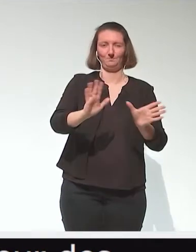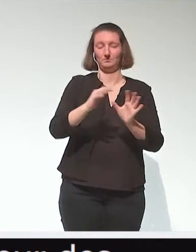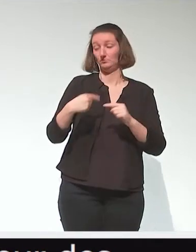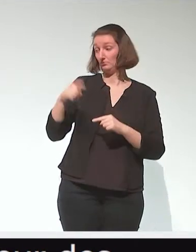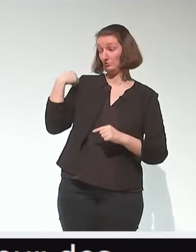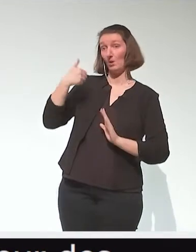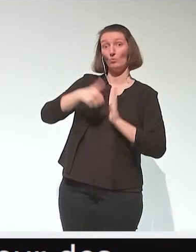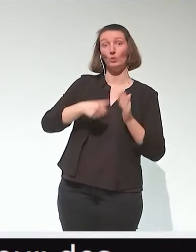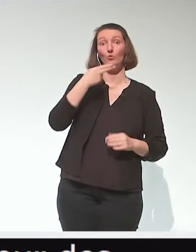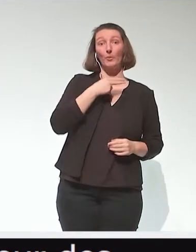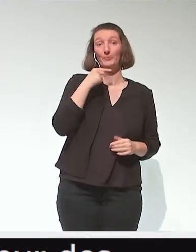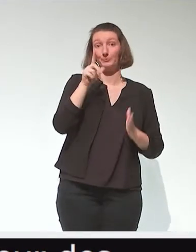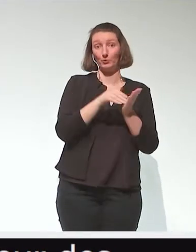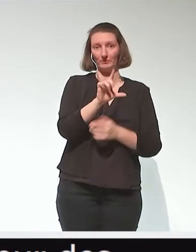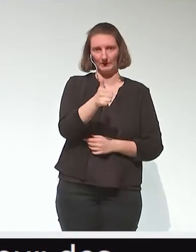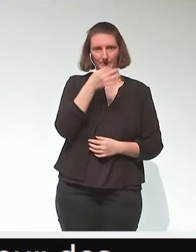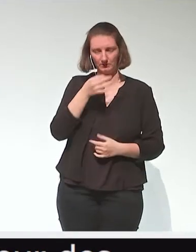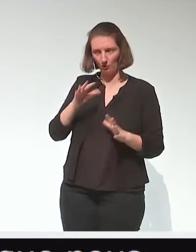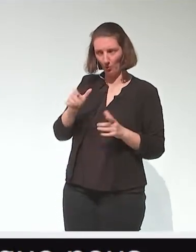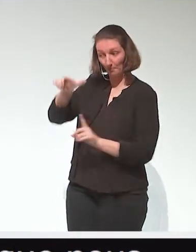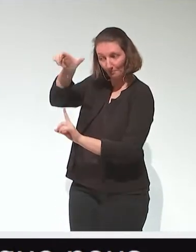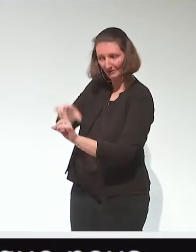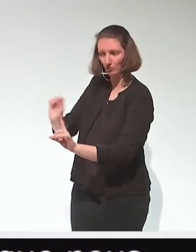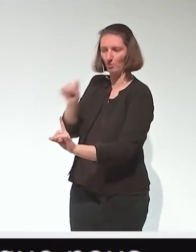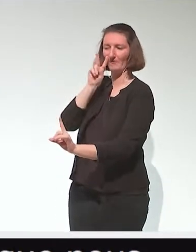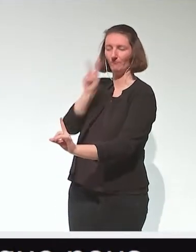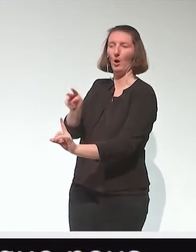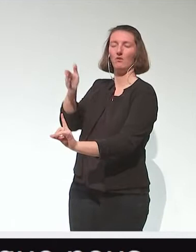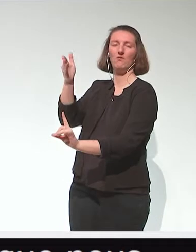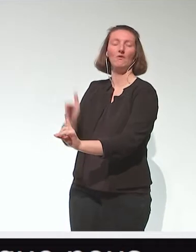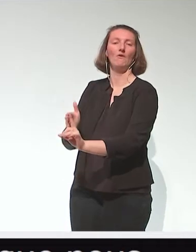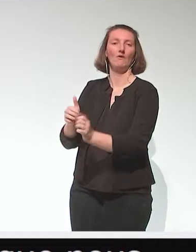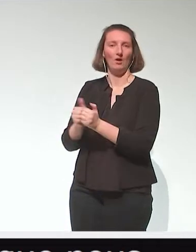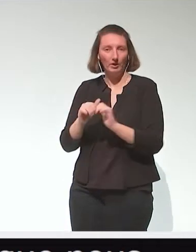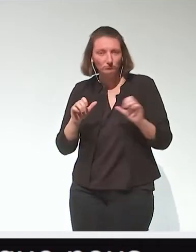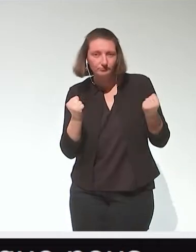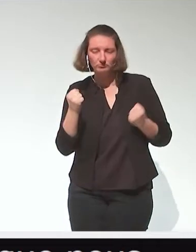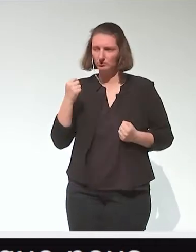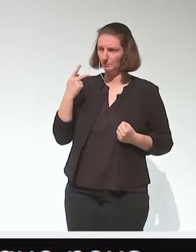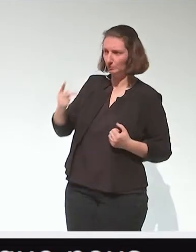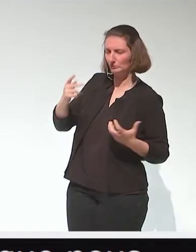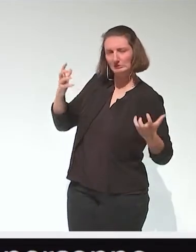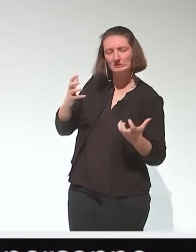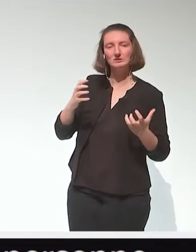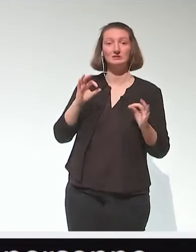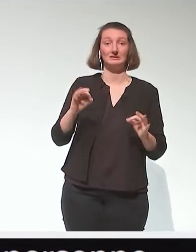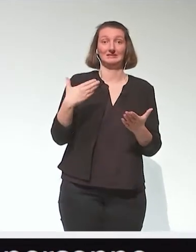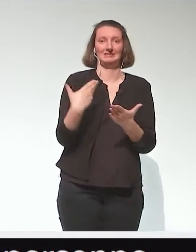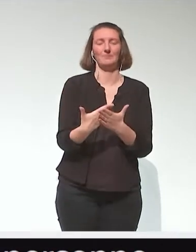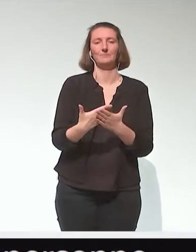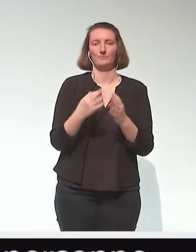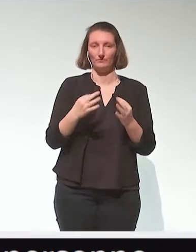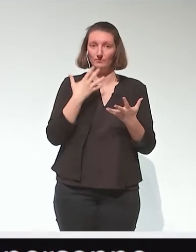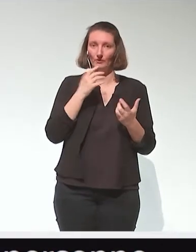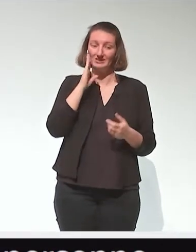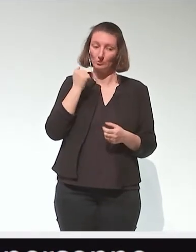November a major campaign to show people that there are competencies around us in this